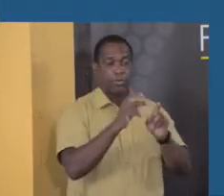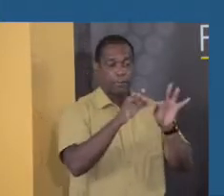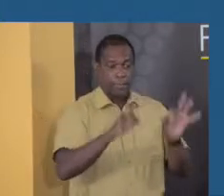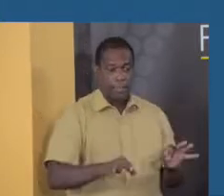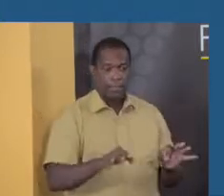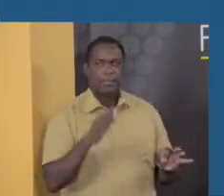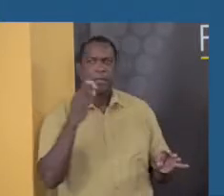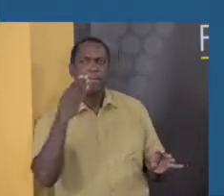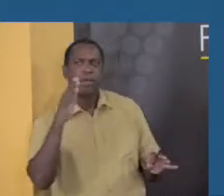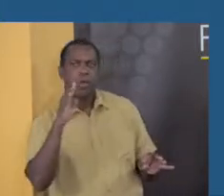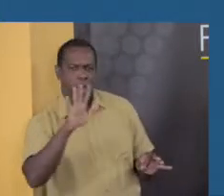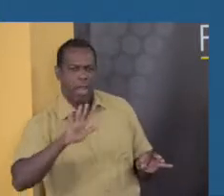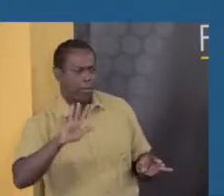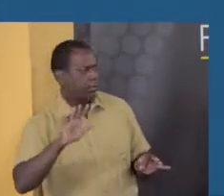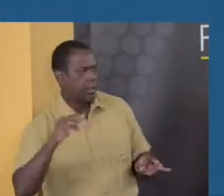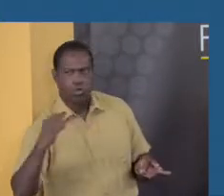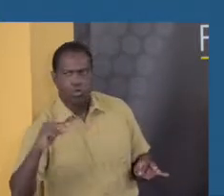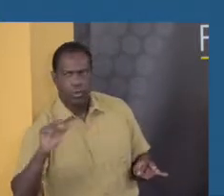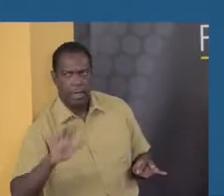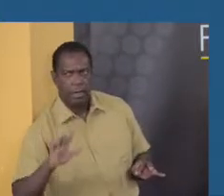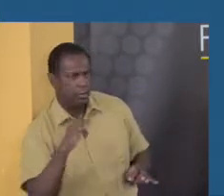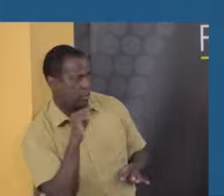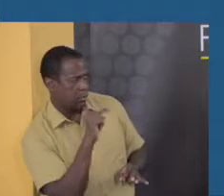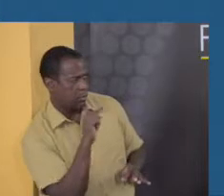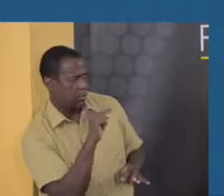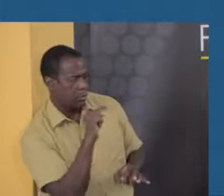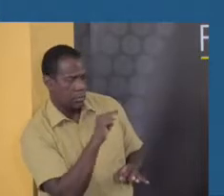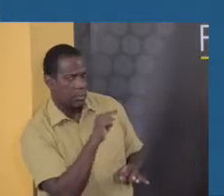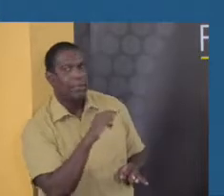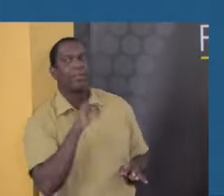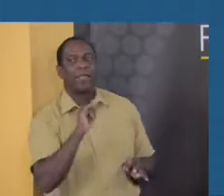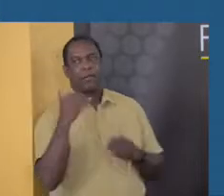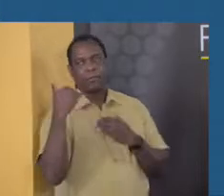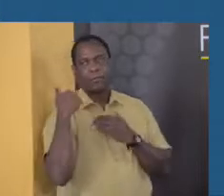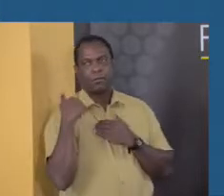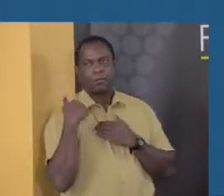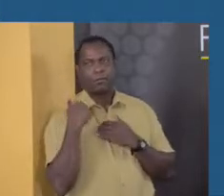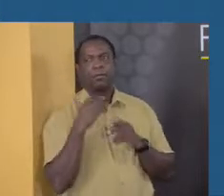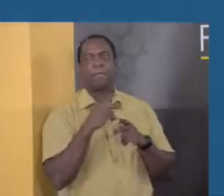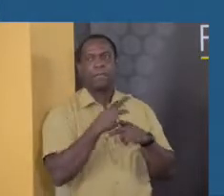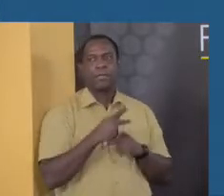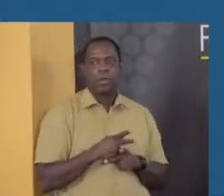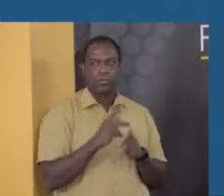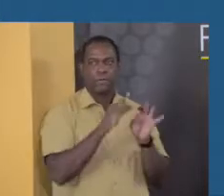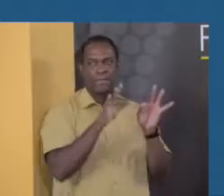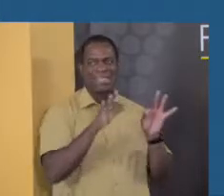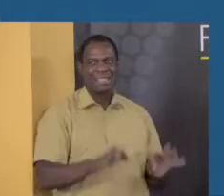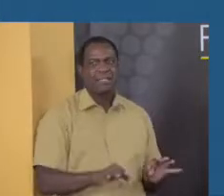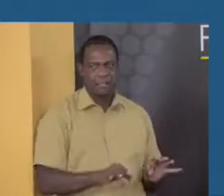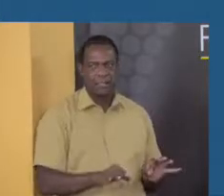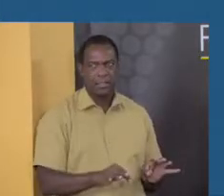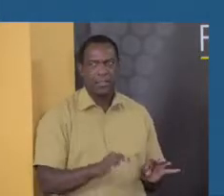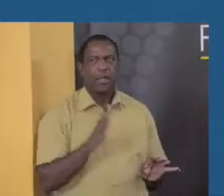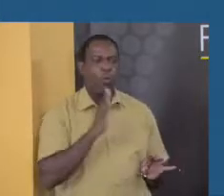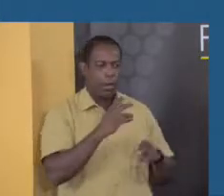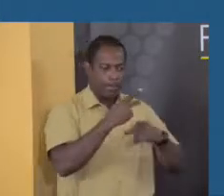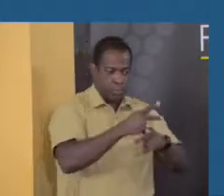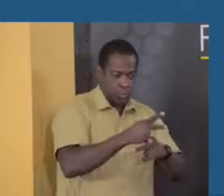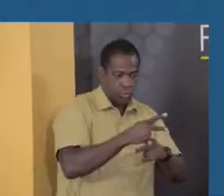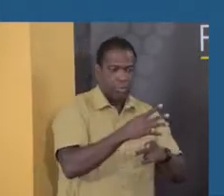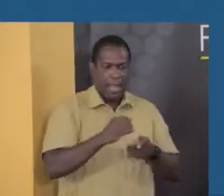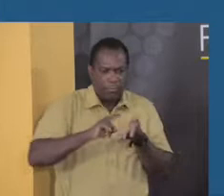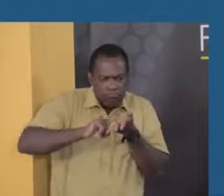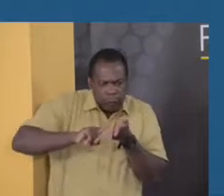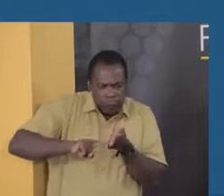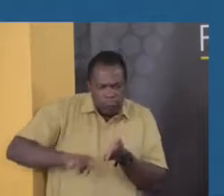production facility will be gauging production as well as inspection, fit samples and all of those things. So basically this